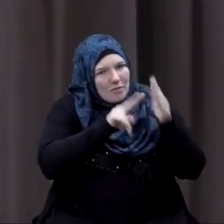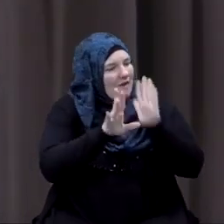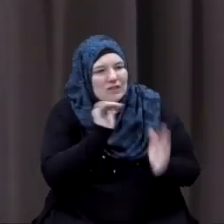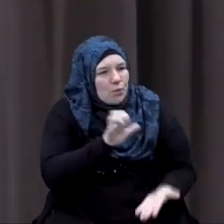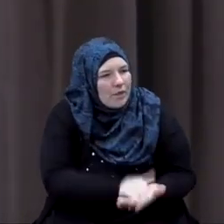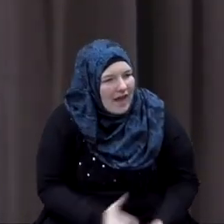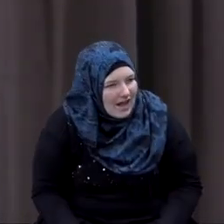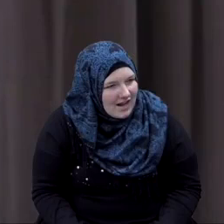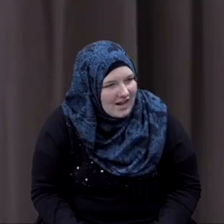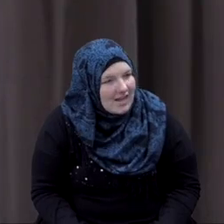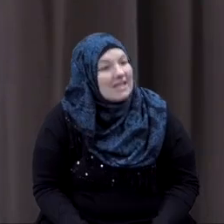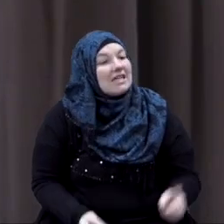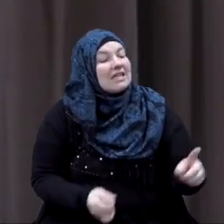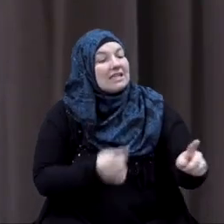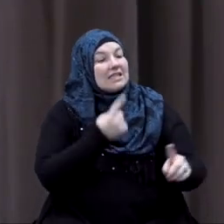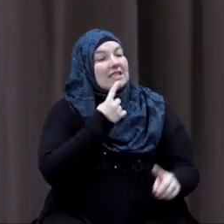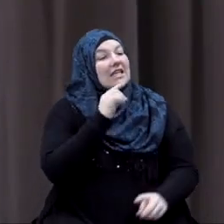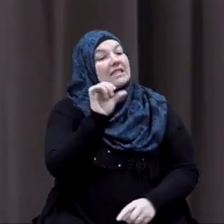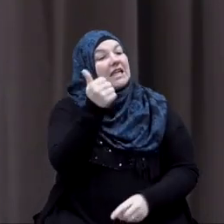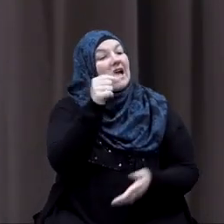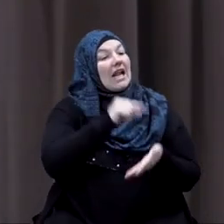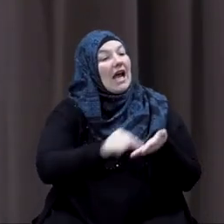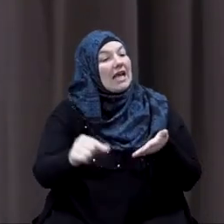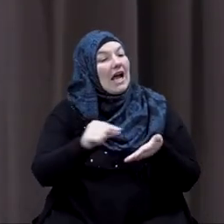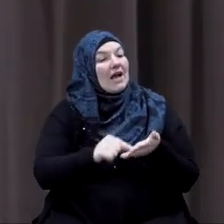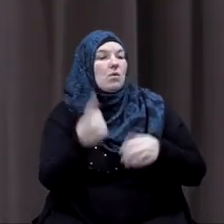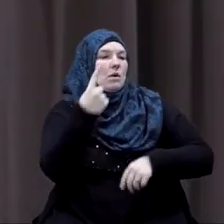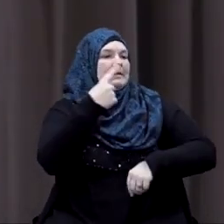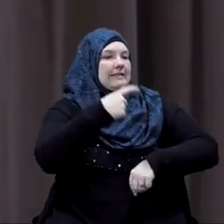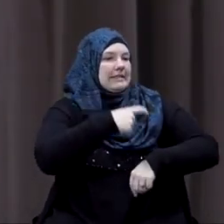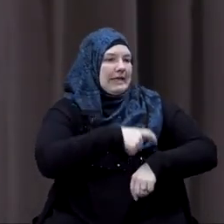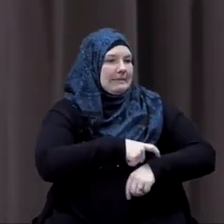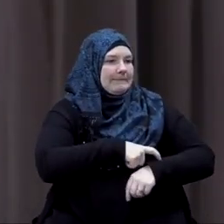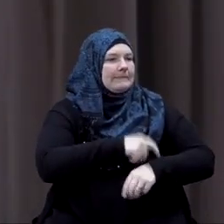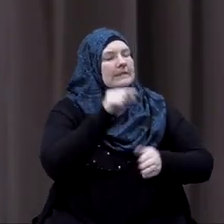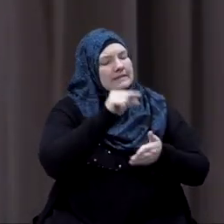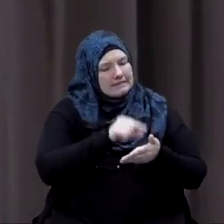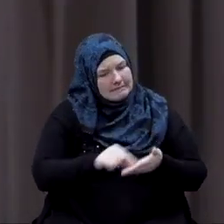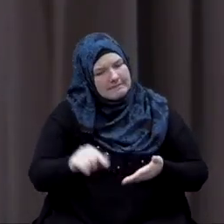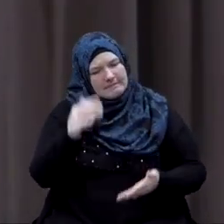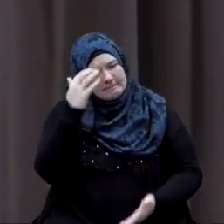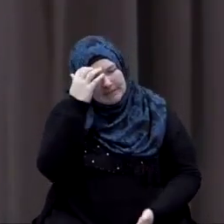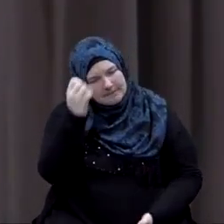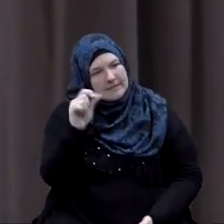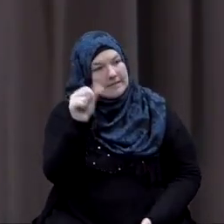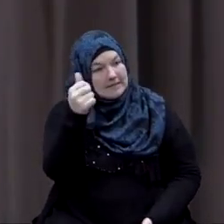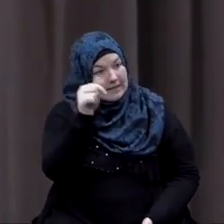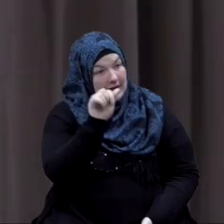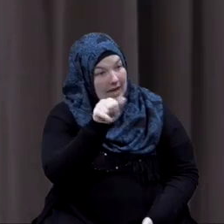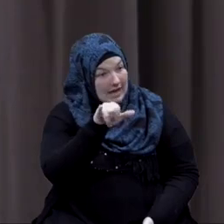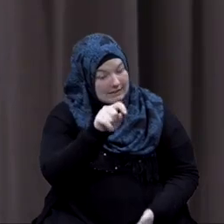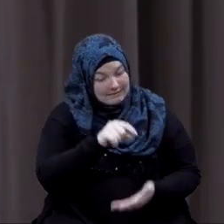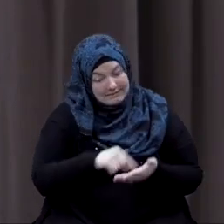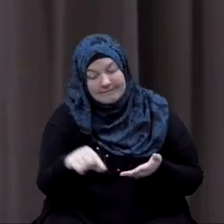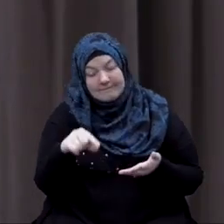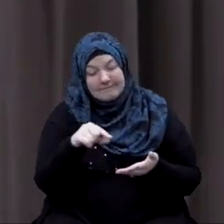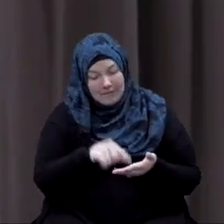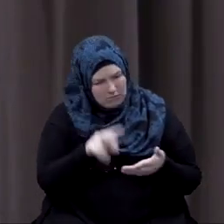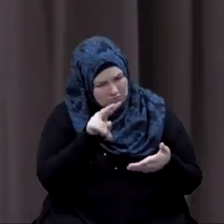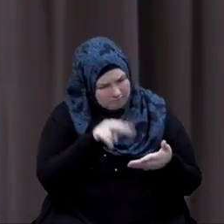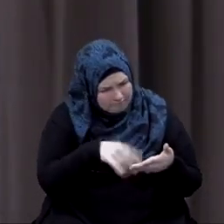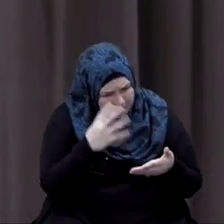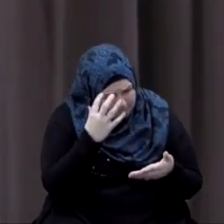Quran 10 ayah at a time until we memorize it, until we understand